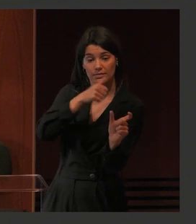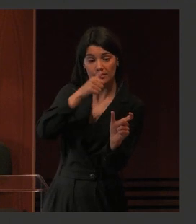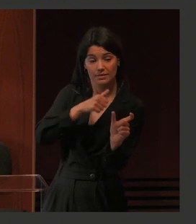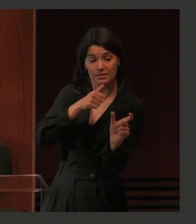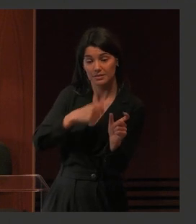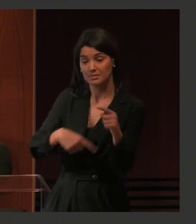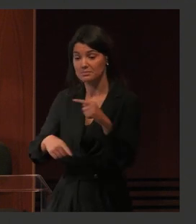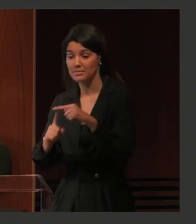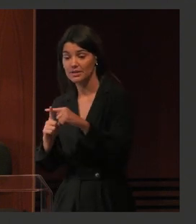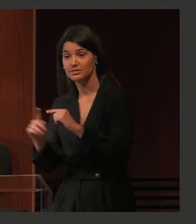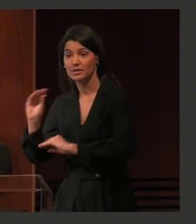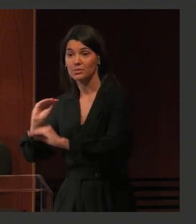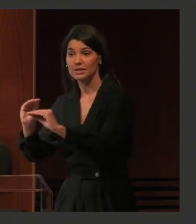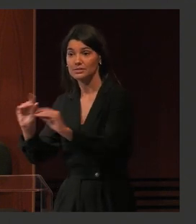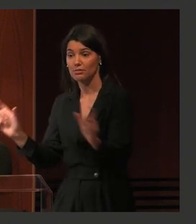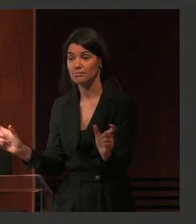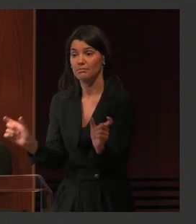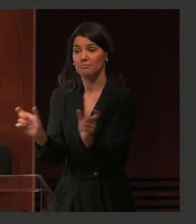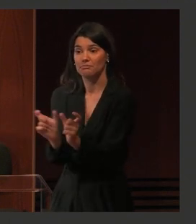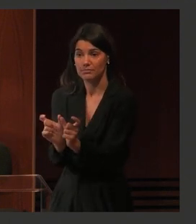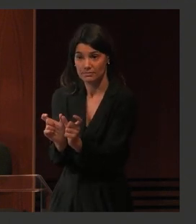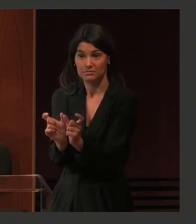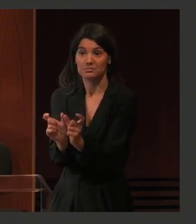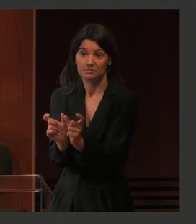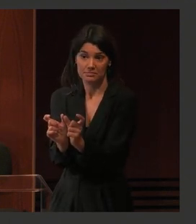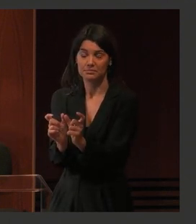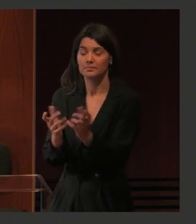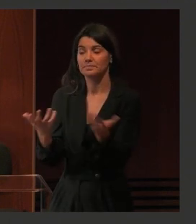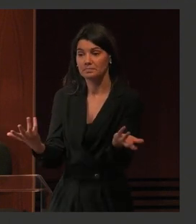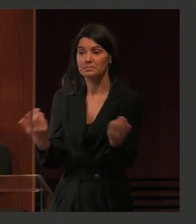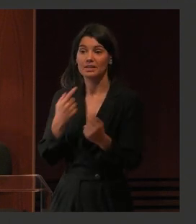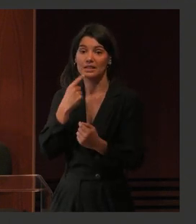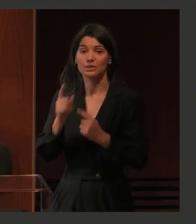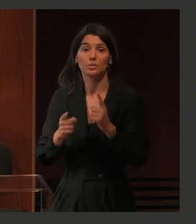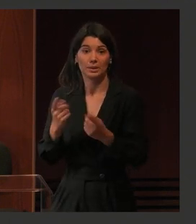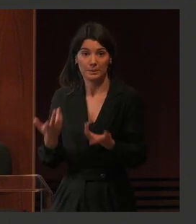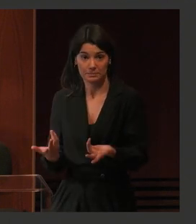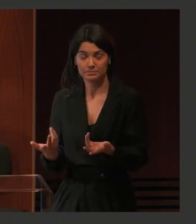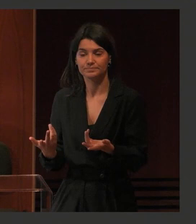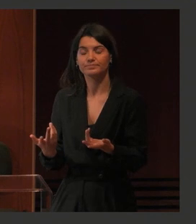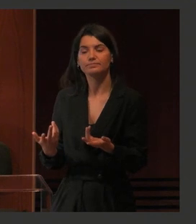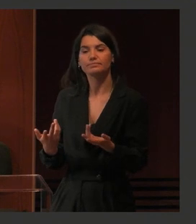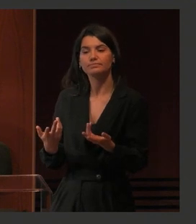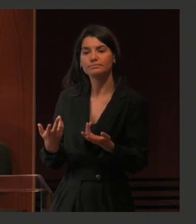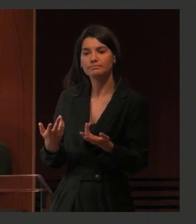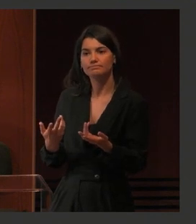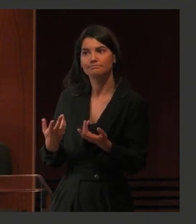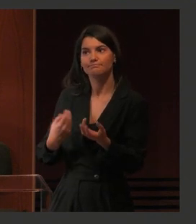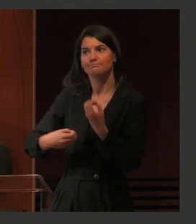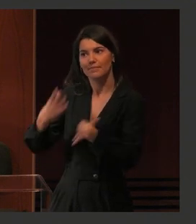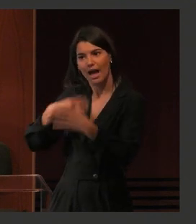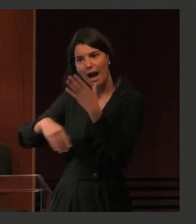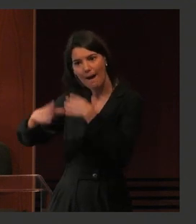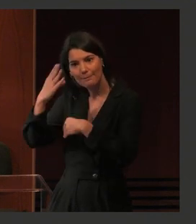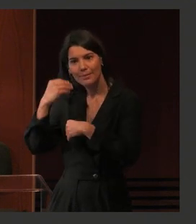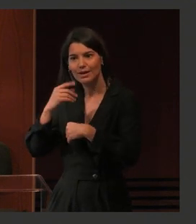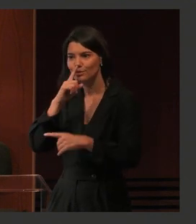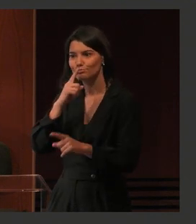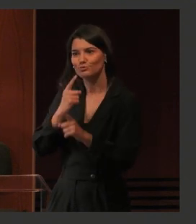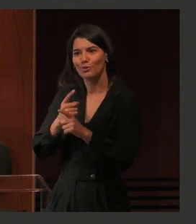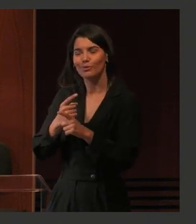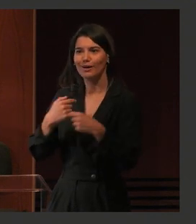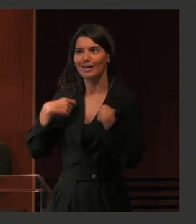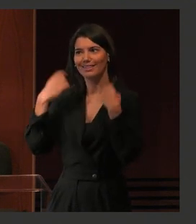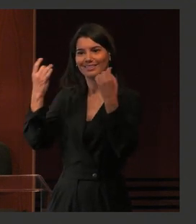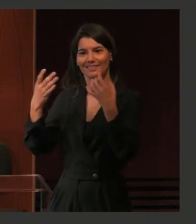education. That means that the edutainment is learning, having fun and learning by